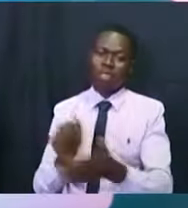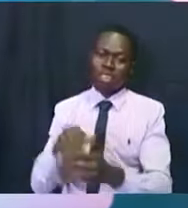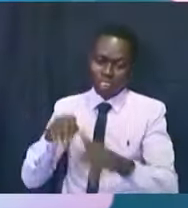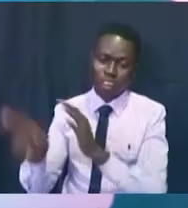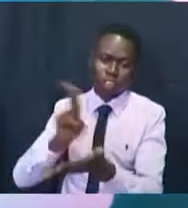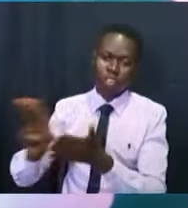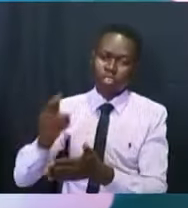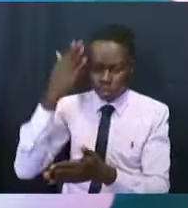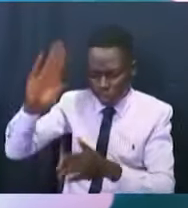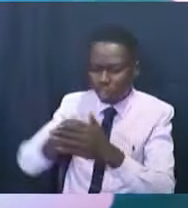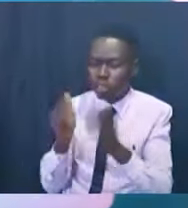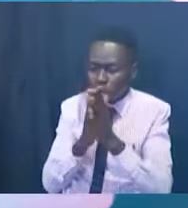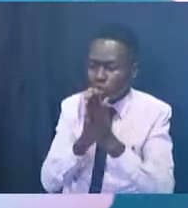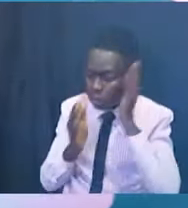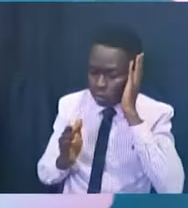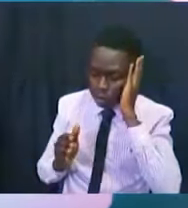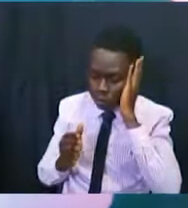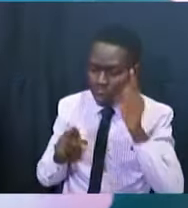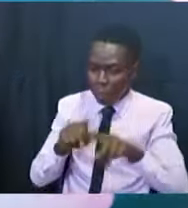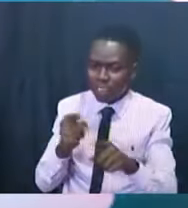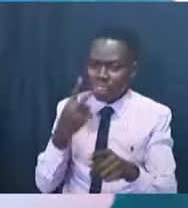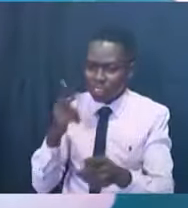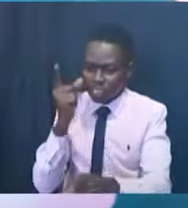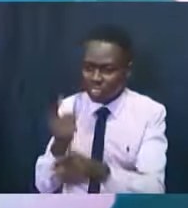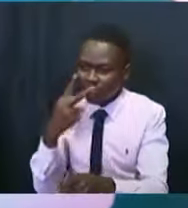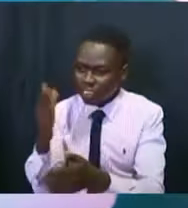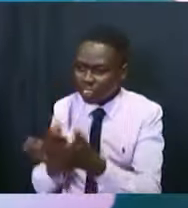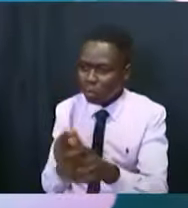prayer. And then you see that somehow some people will just